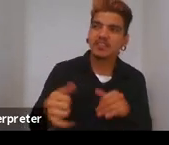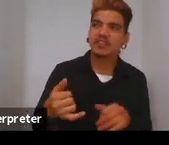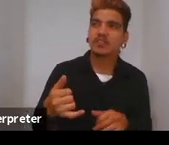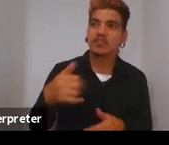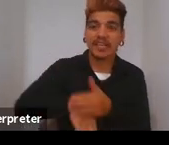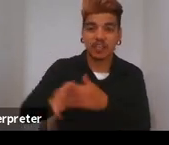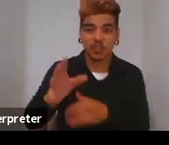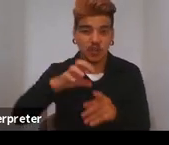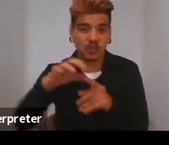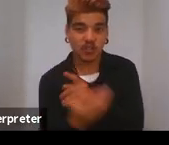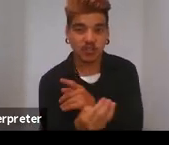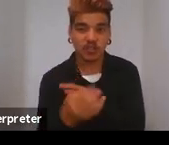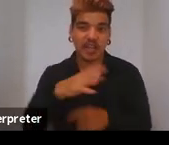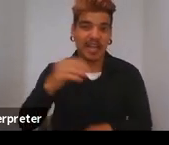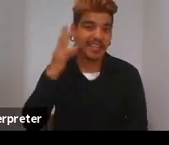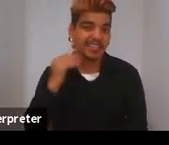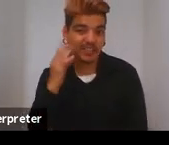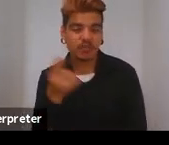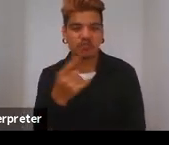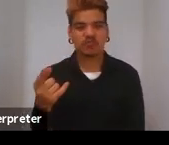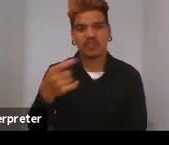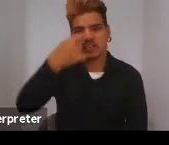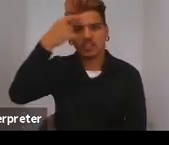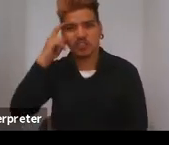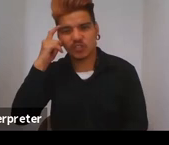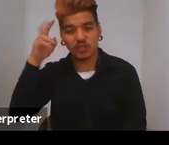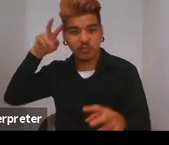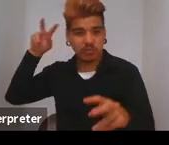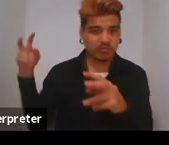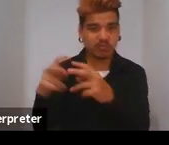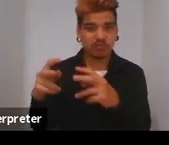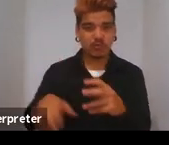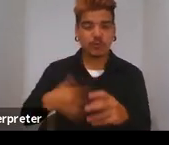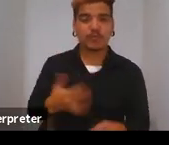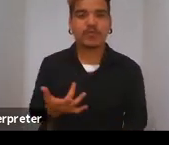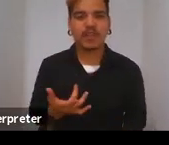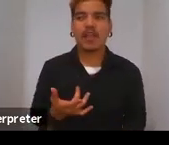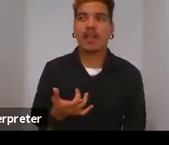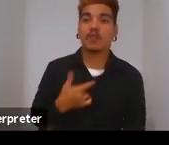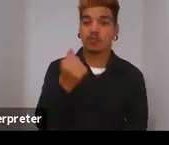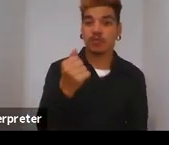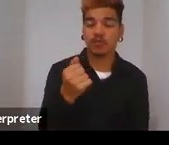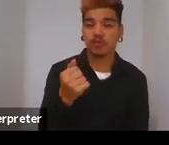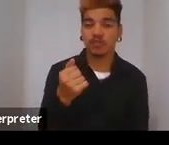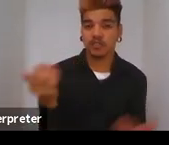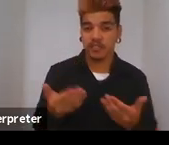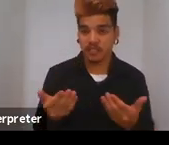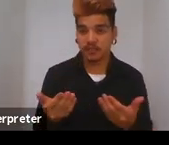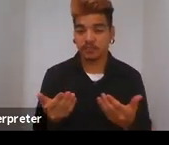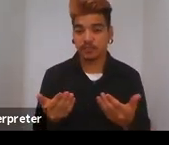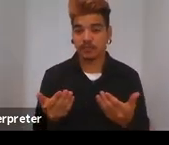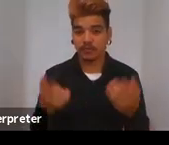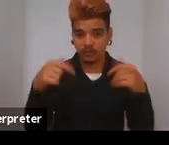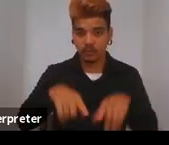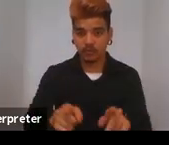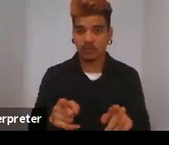it can still trigger emotions and feelings. I would just also just put a pause here that during these moments and times